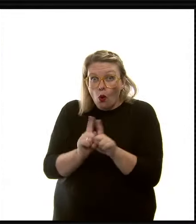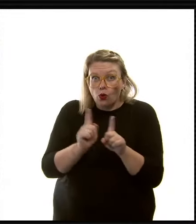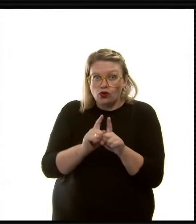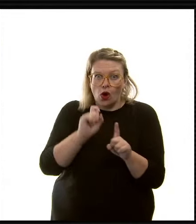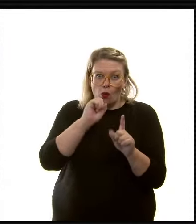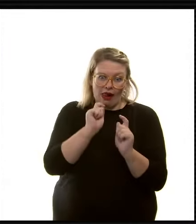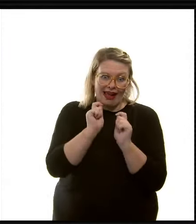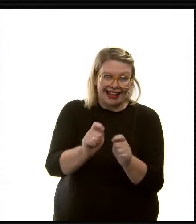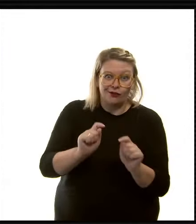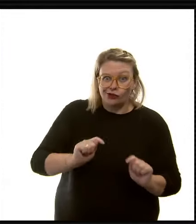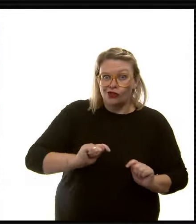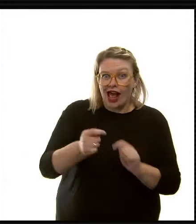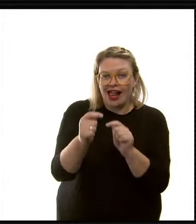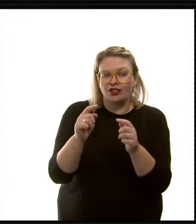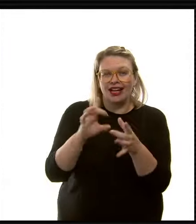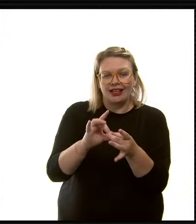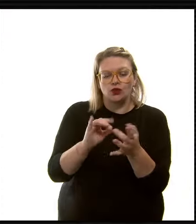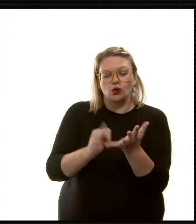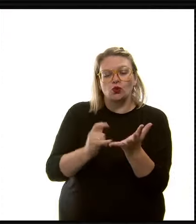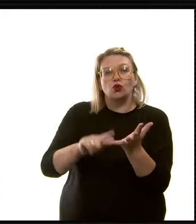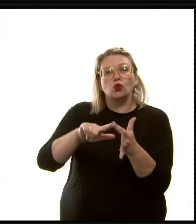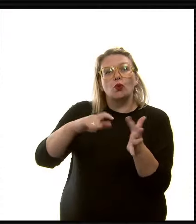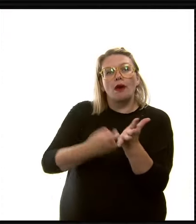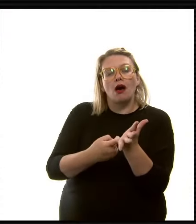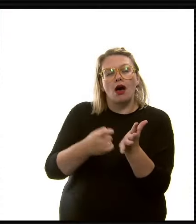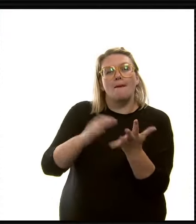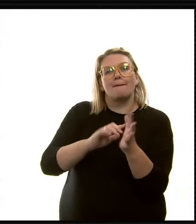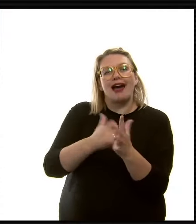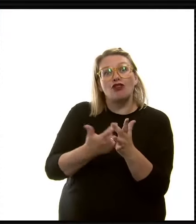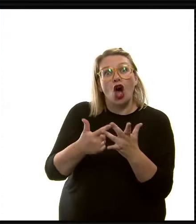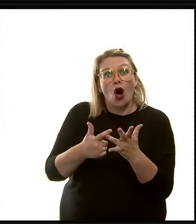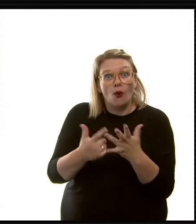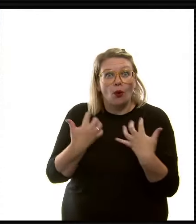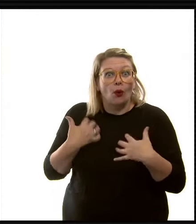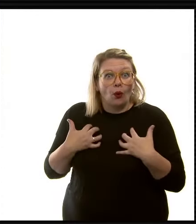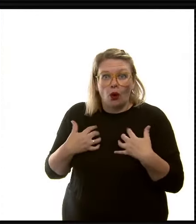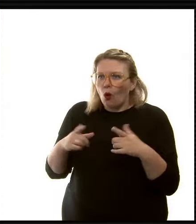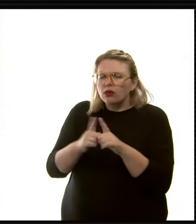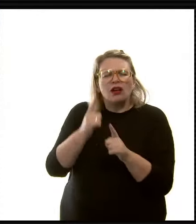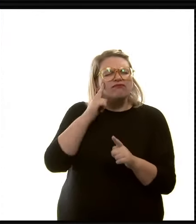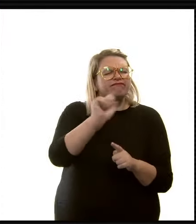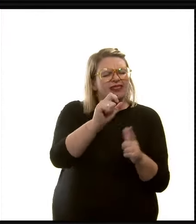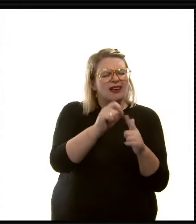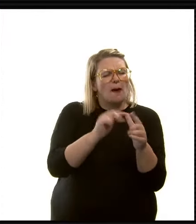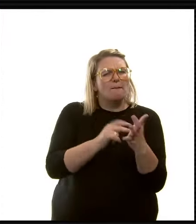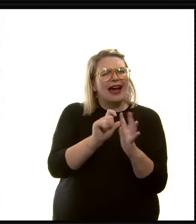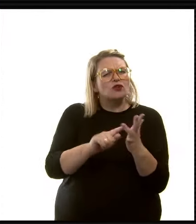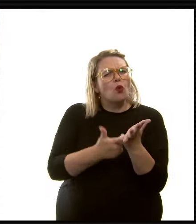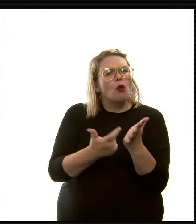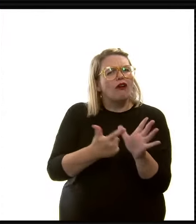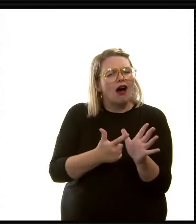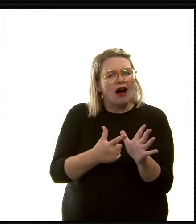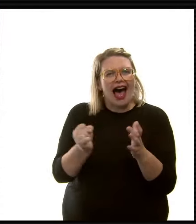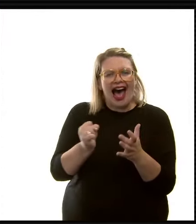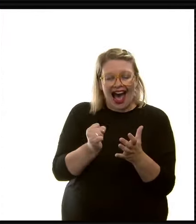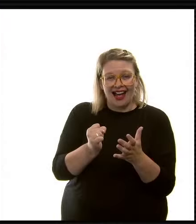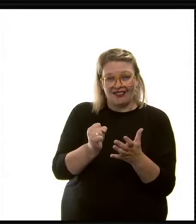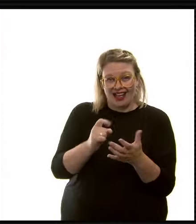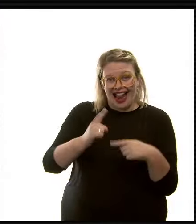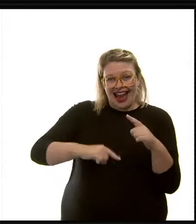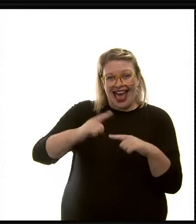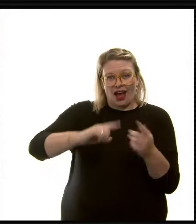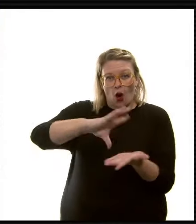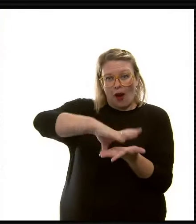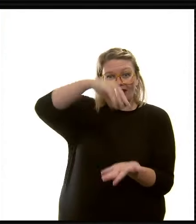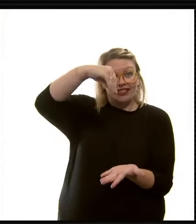Super Mario challenge. Yes, and we'll be visiting the magical world of Pandora with a LEGO Avatar first look, dropping into